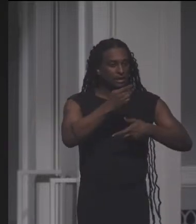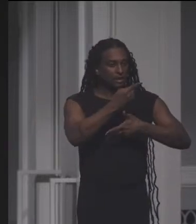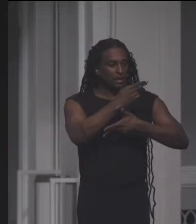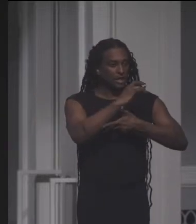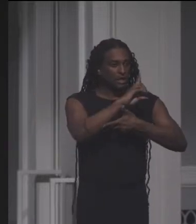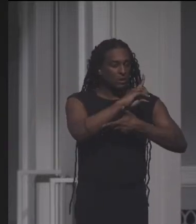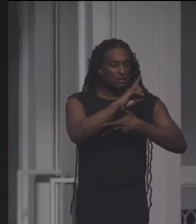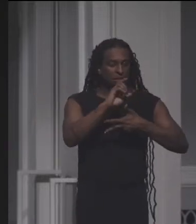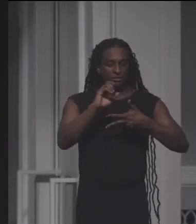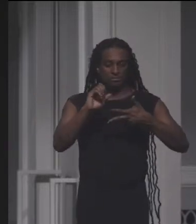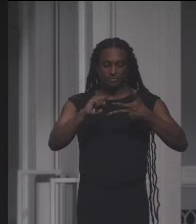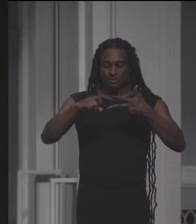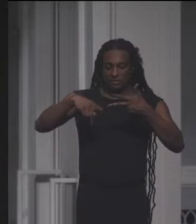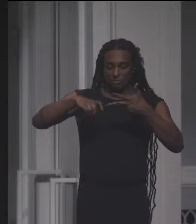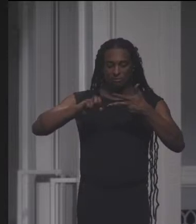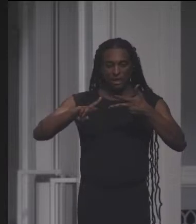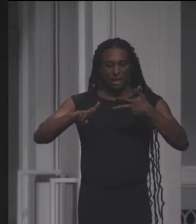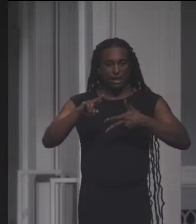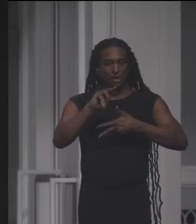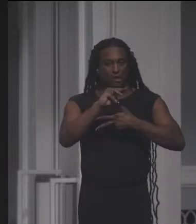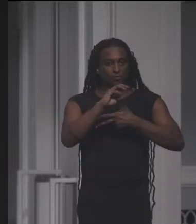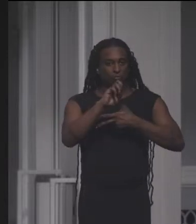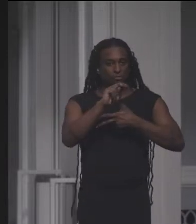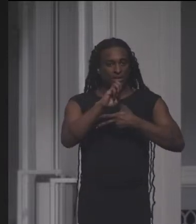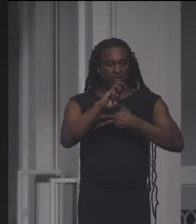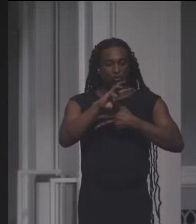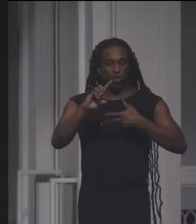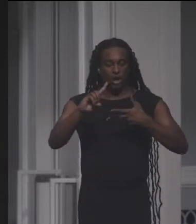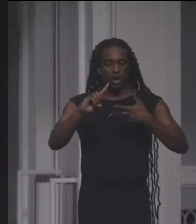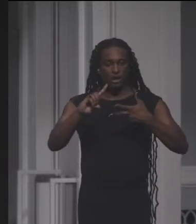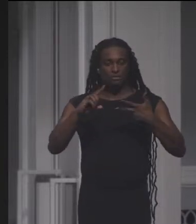Menewood, I don't talk about